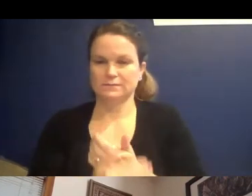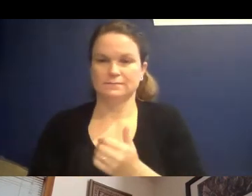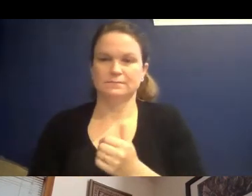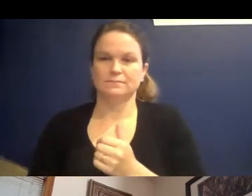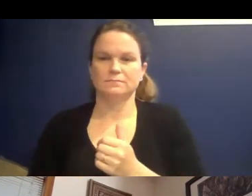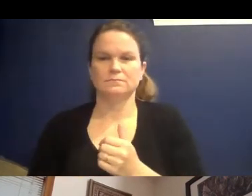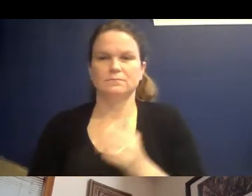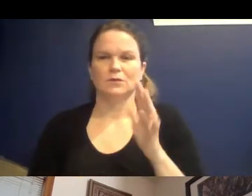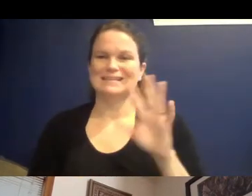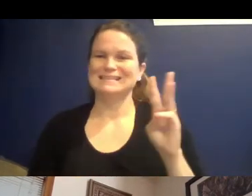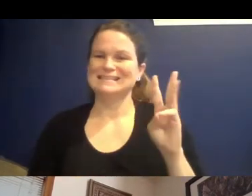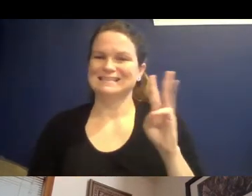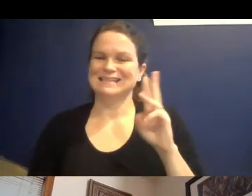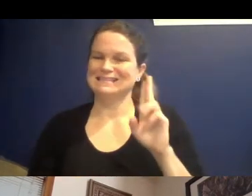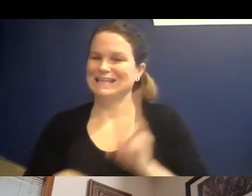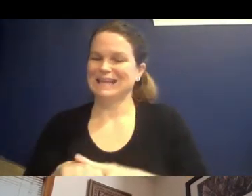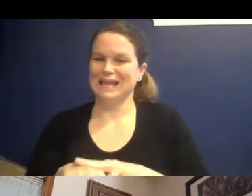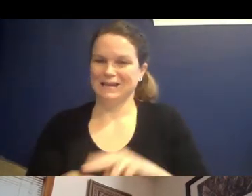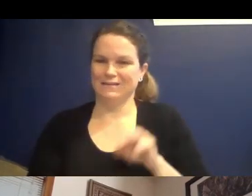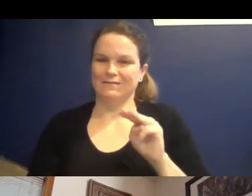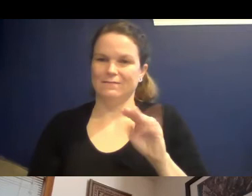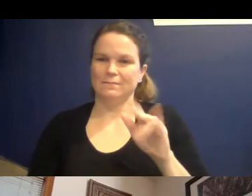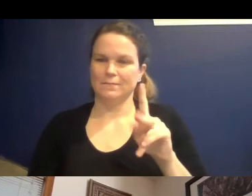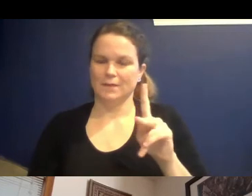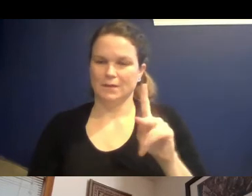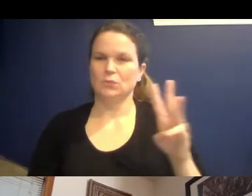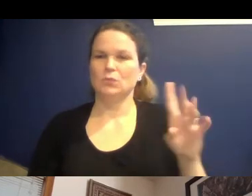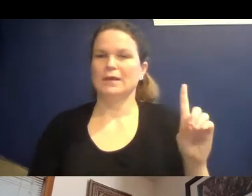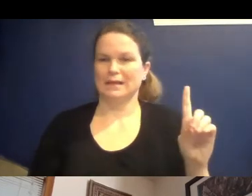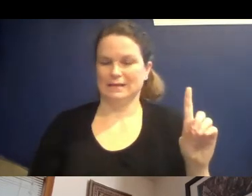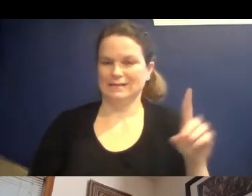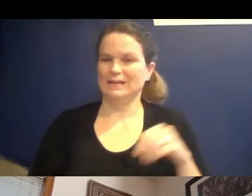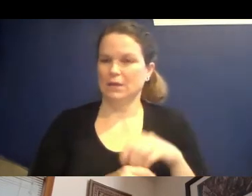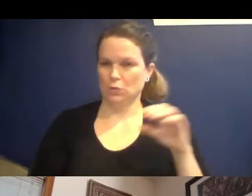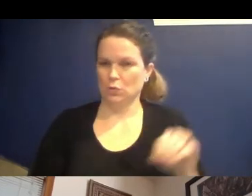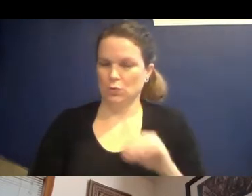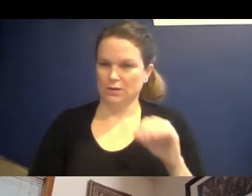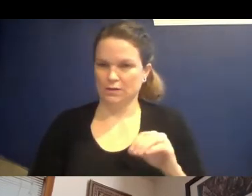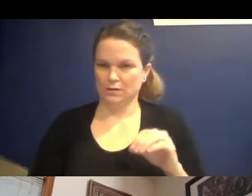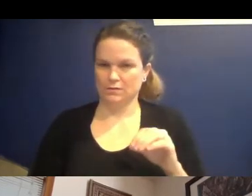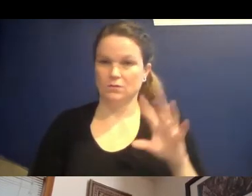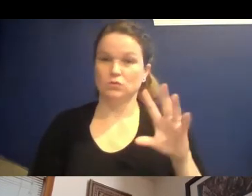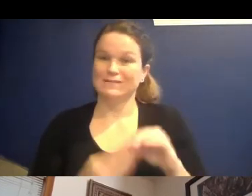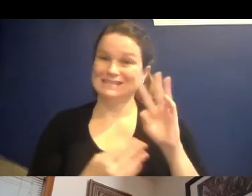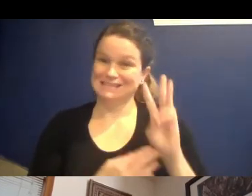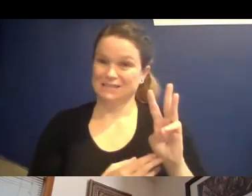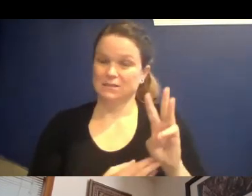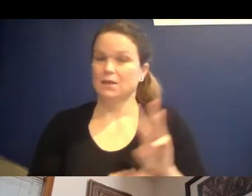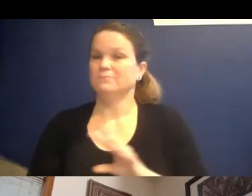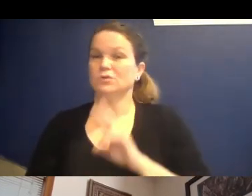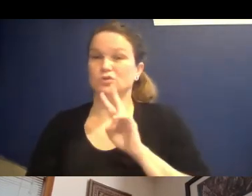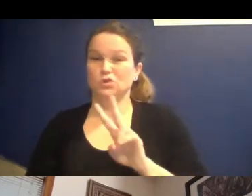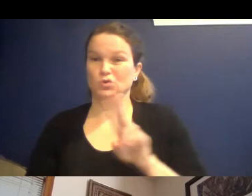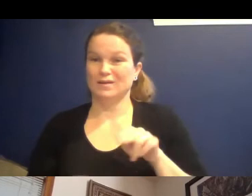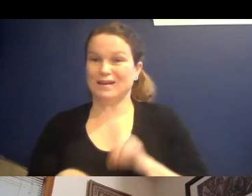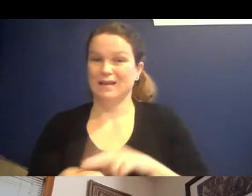native milkweed plants or types of milkweed in Oregon. 2 of these are native to the Willamette Valley where we